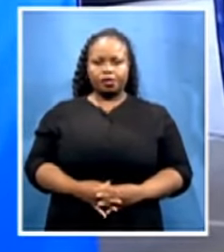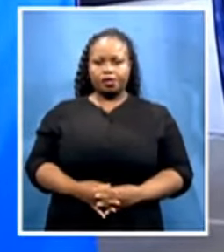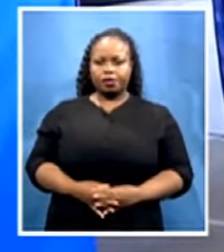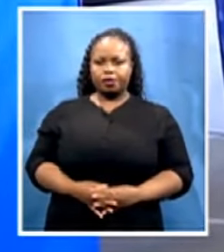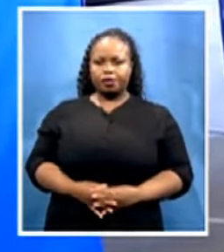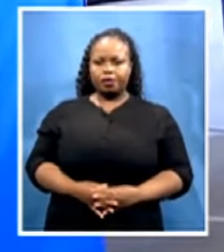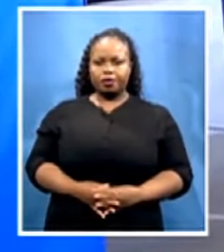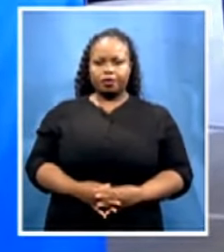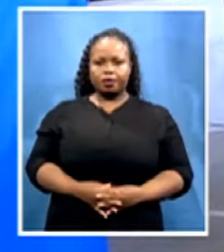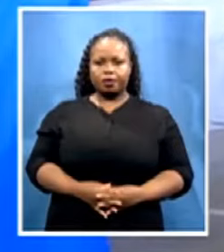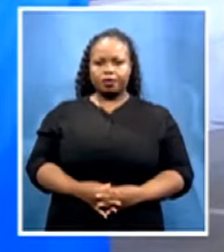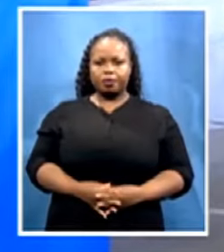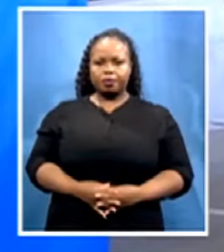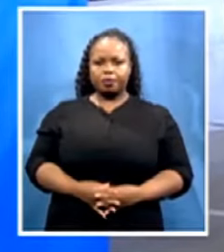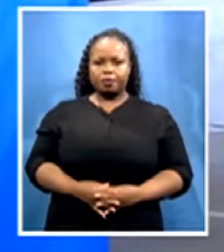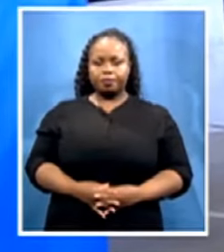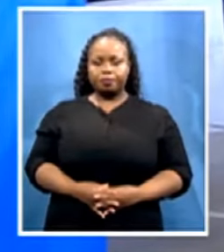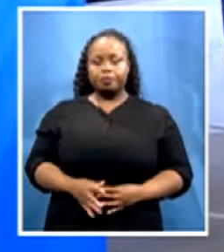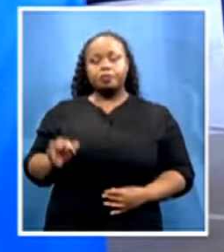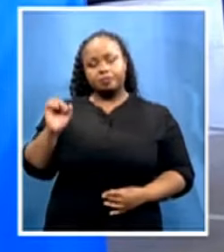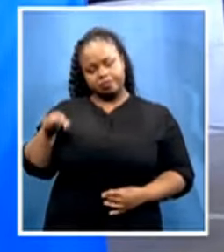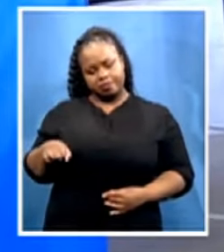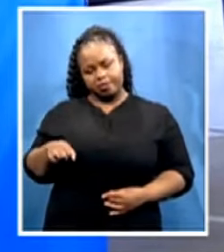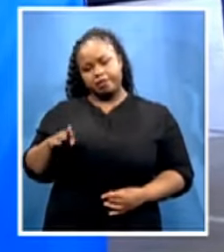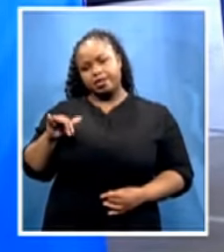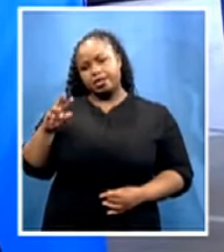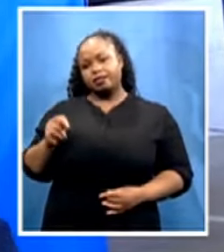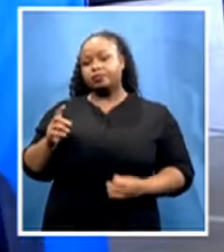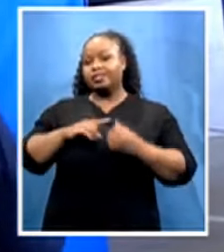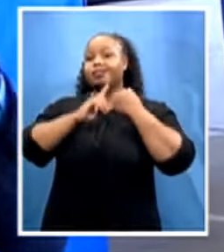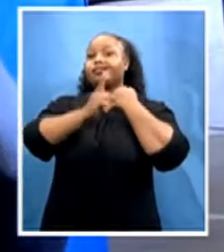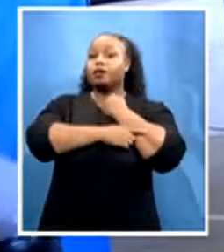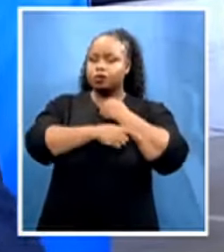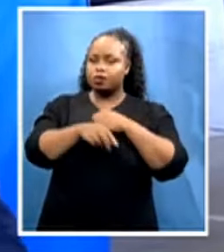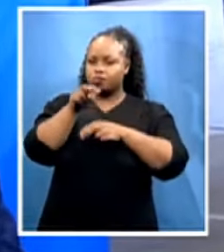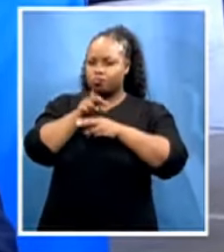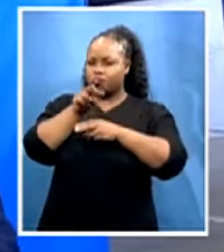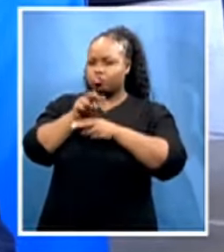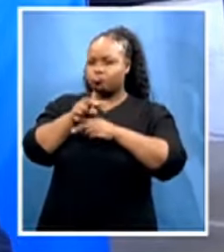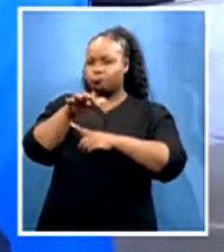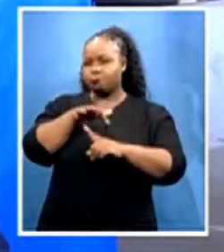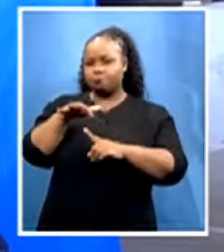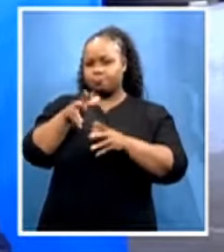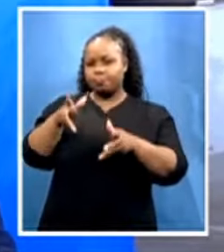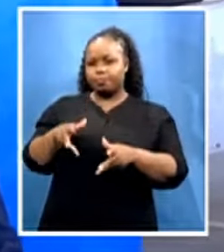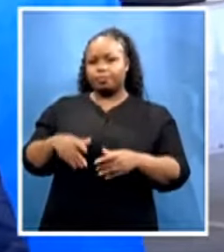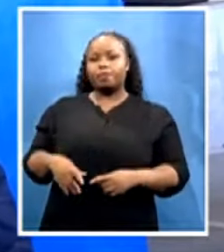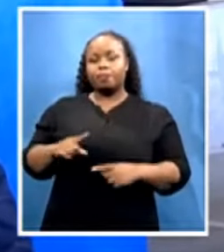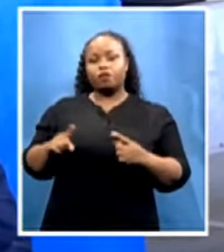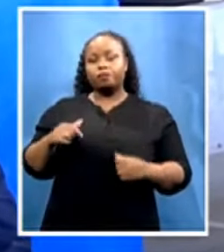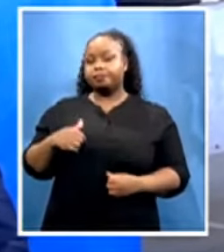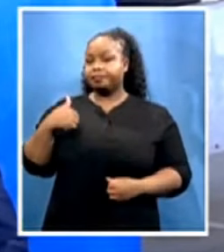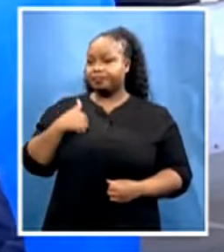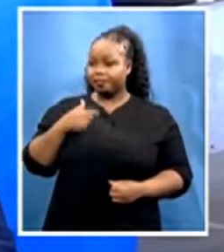Yeah, Blaine, just lastly, we will be monitoring the situation here, but from what I understand is that outside